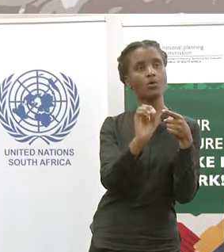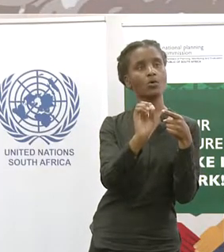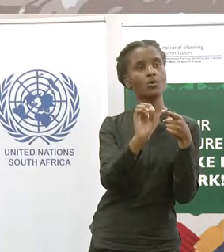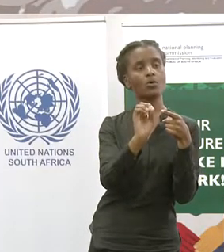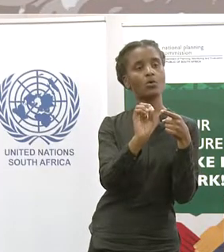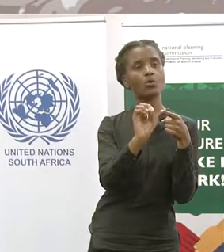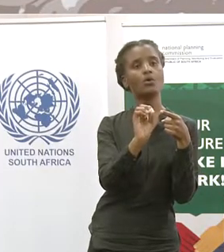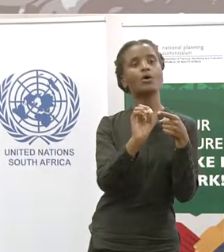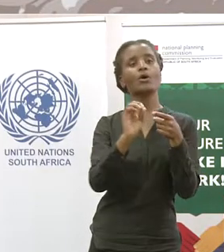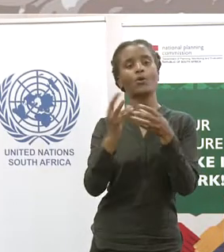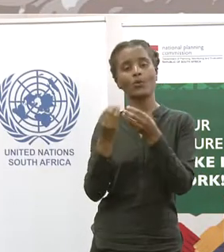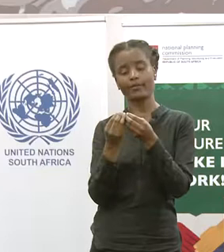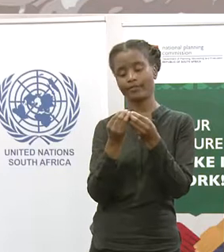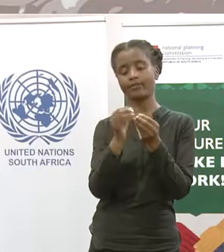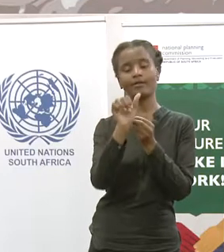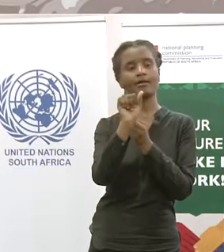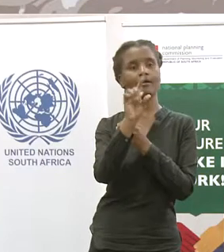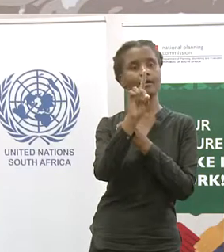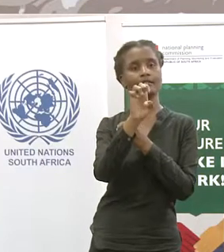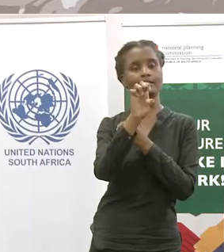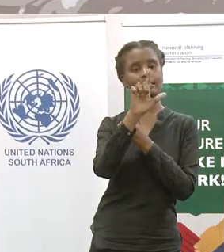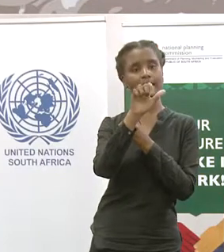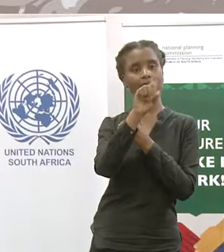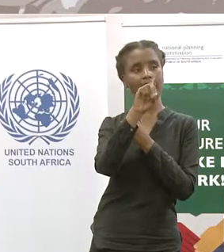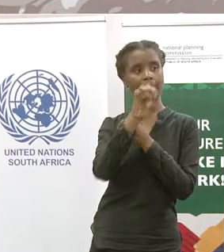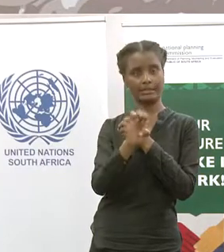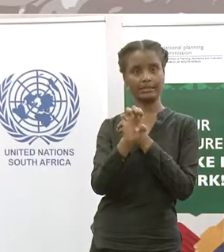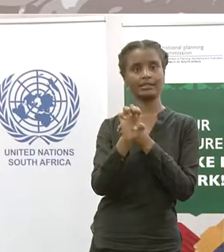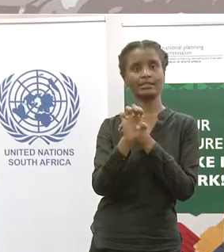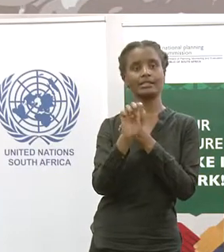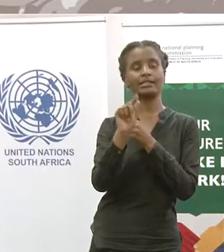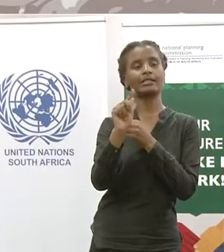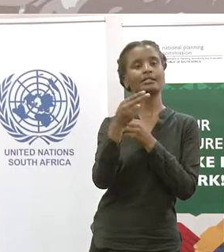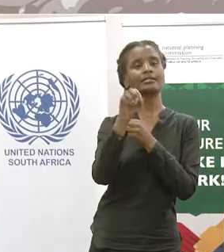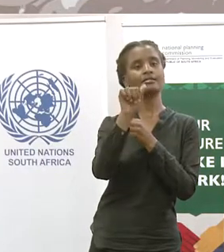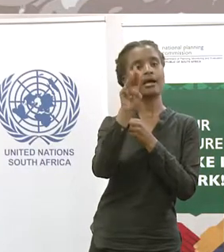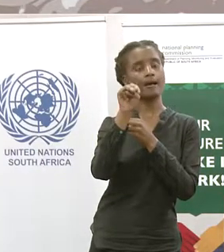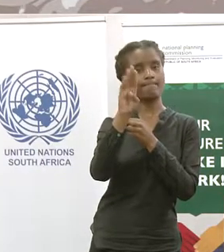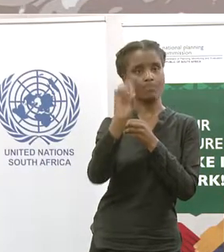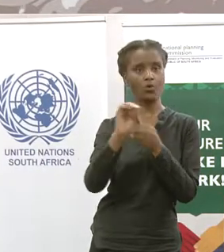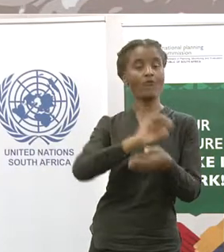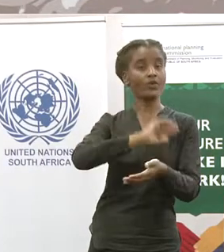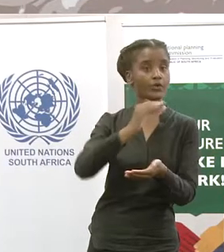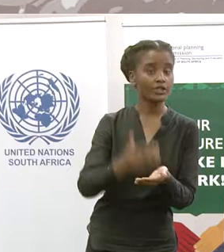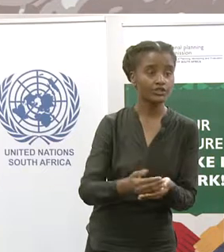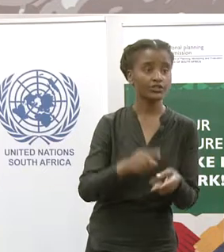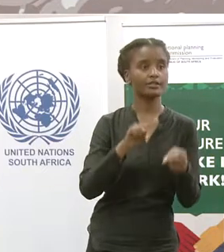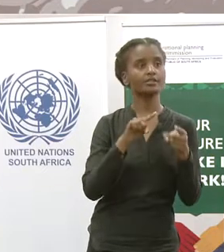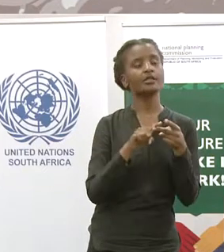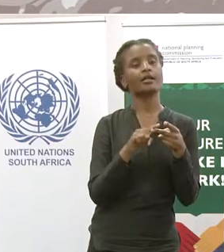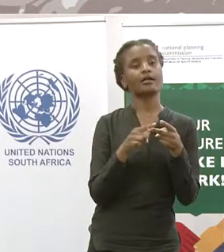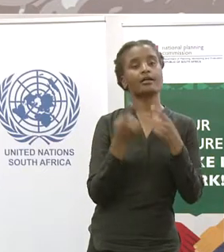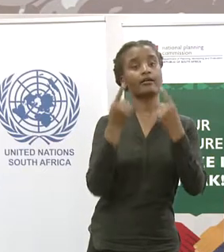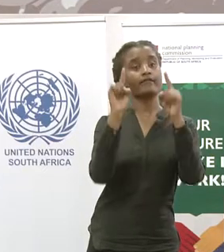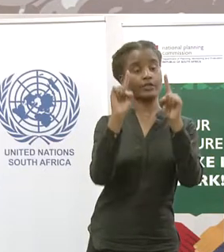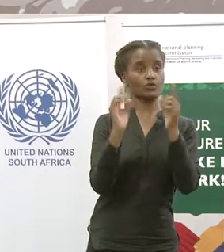the OR Tambo and Adelaide Tambo Foundation, the Department of Planning, Monitoring and Evaluation, the Wits School of Governance,